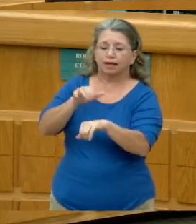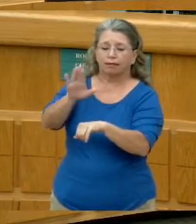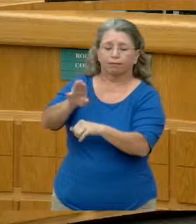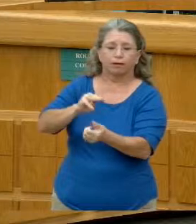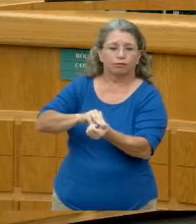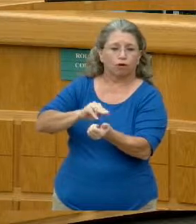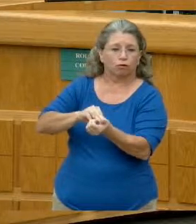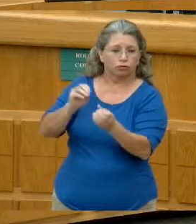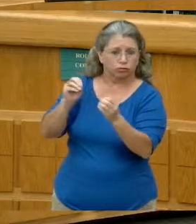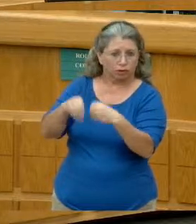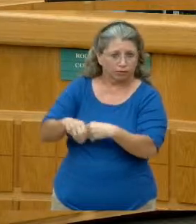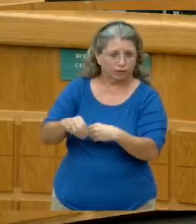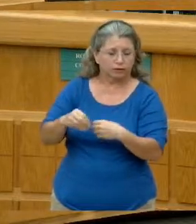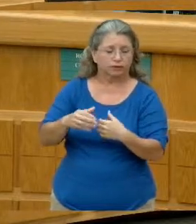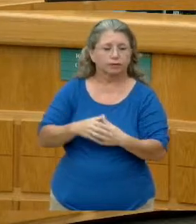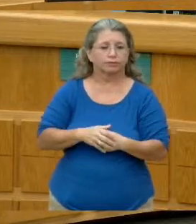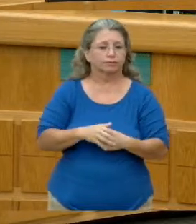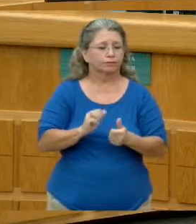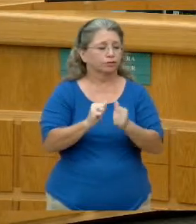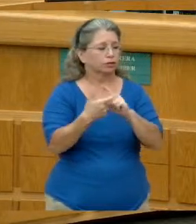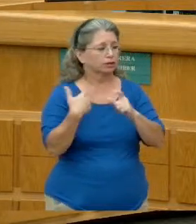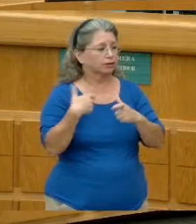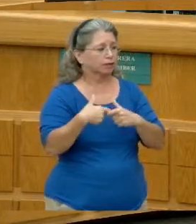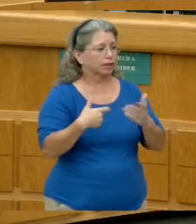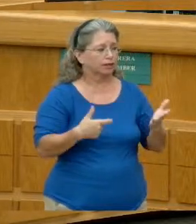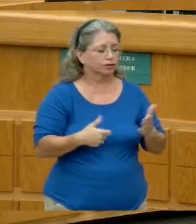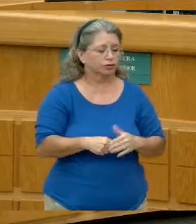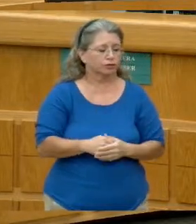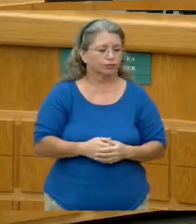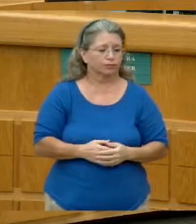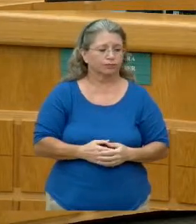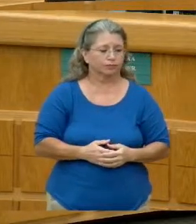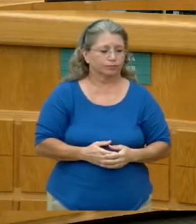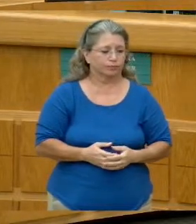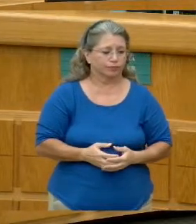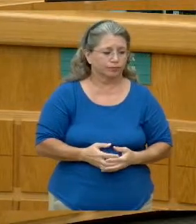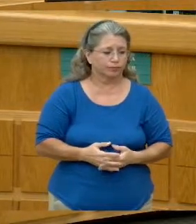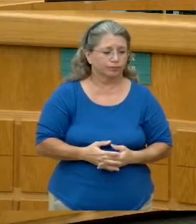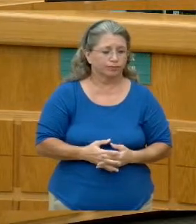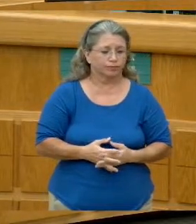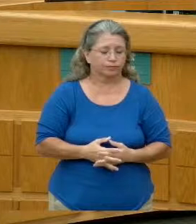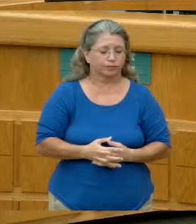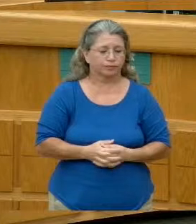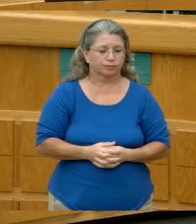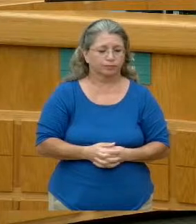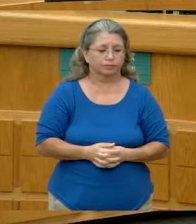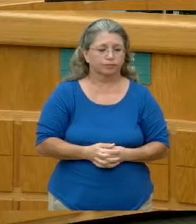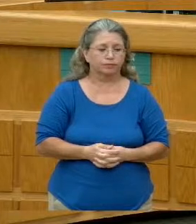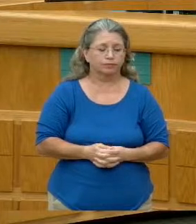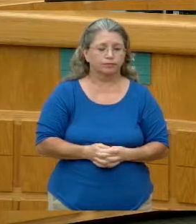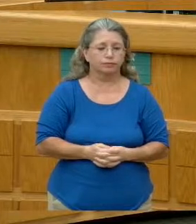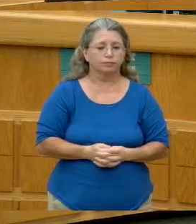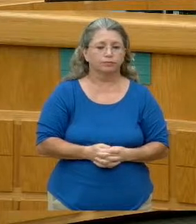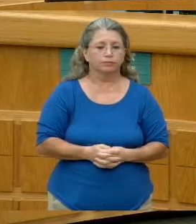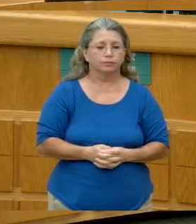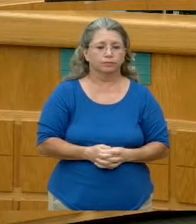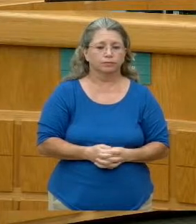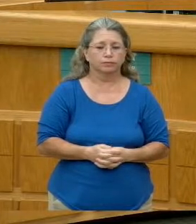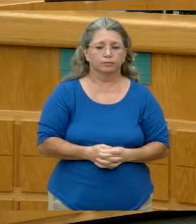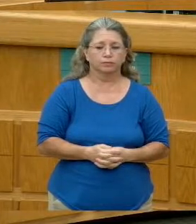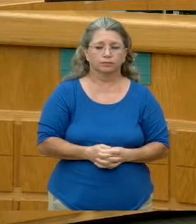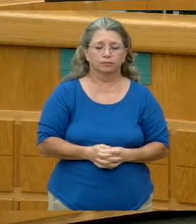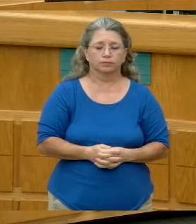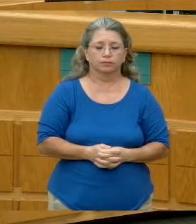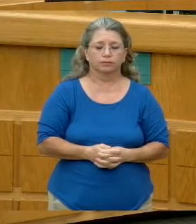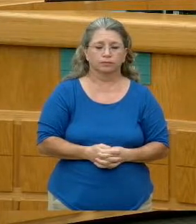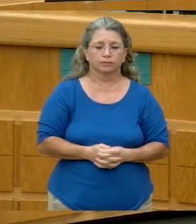los 85 bebés positivos para COVID-19 del mismo lugar, como una guardería o la iglesia? No, a los bebés se les realizó la